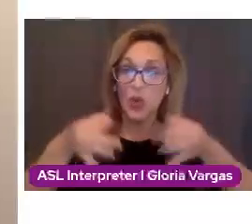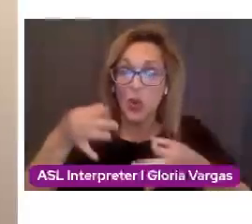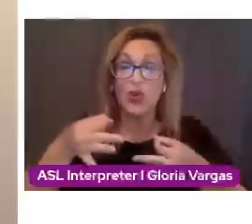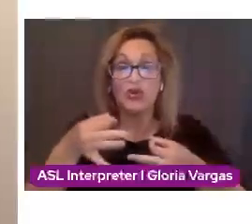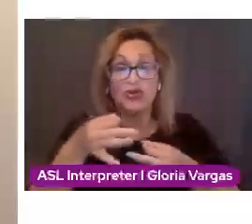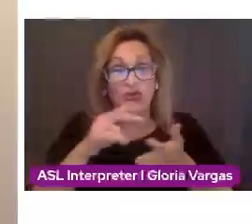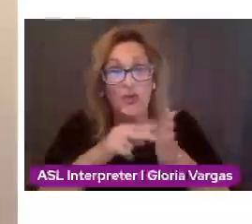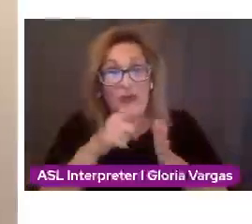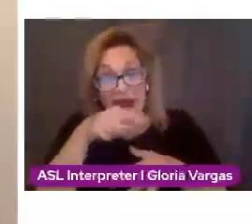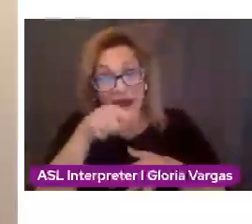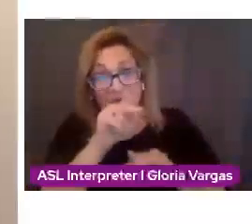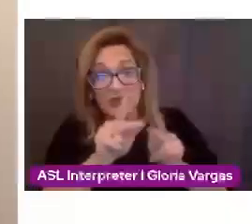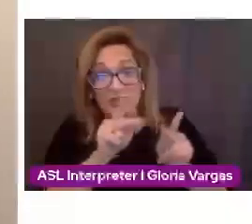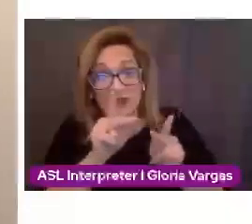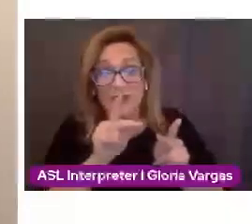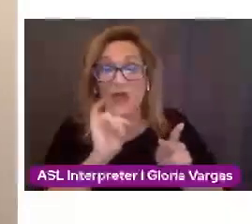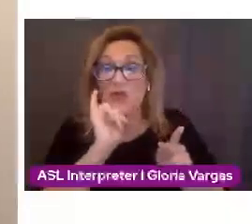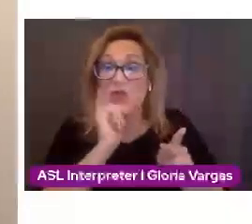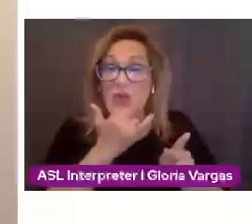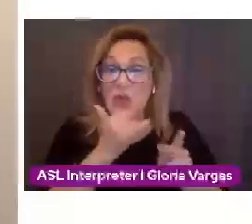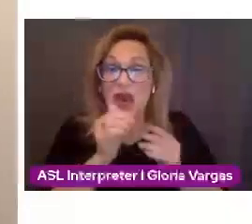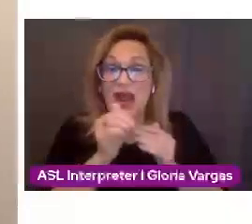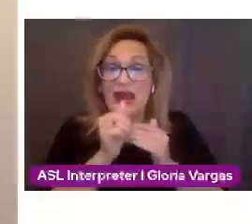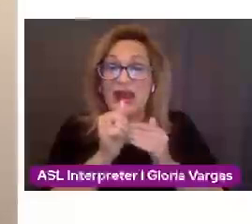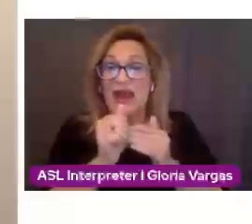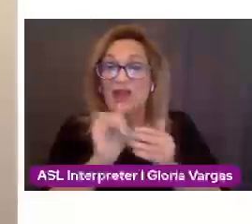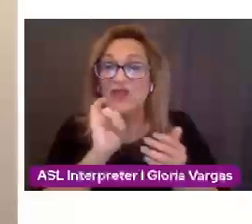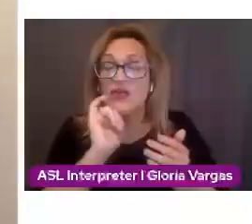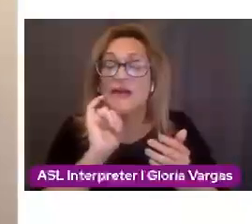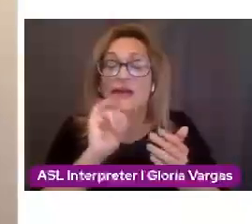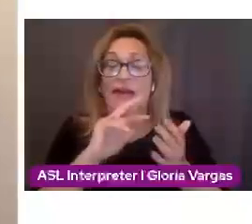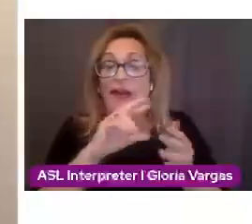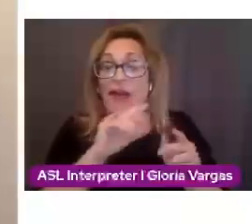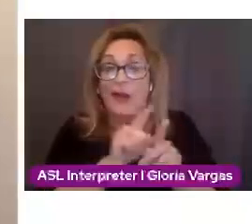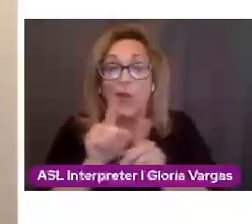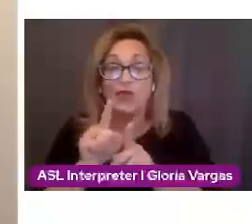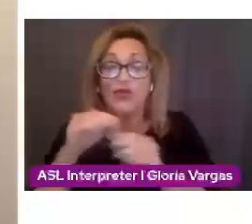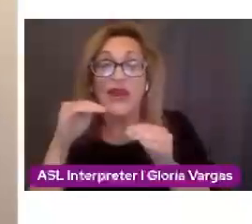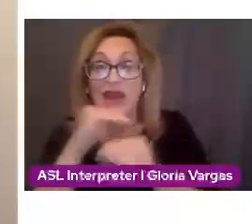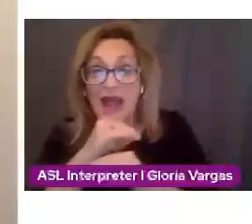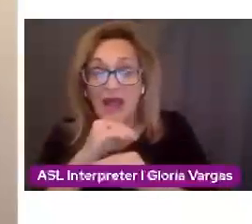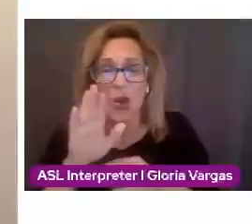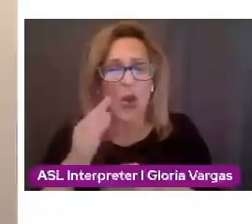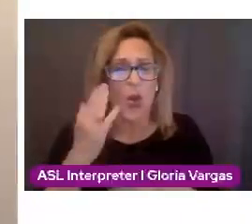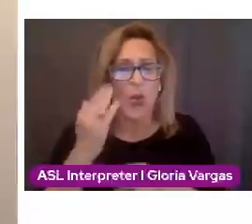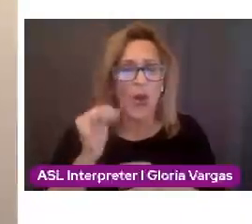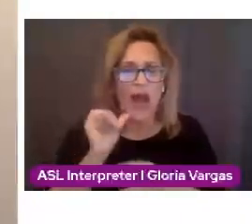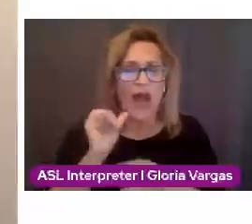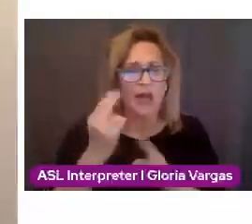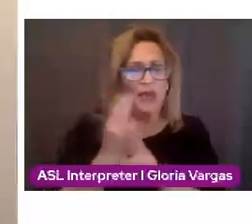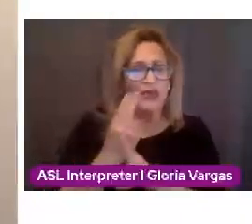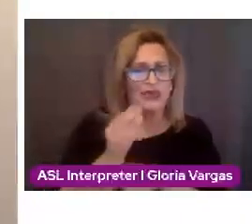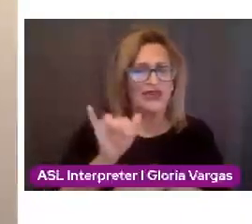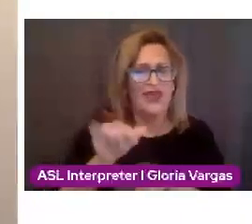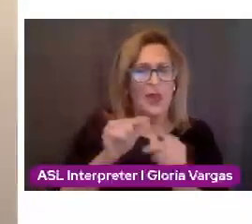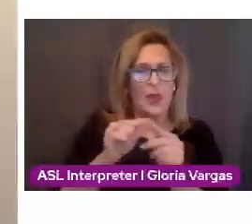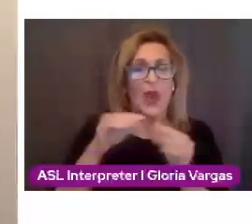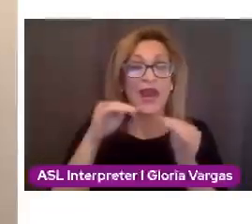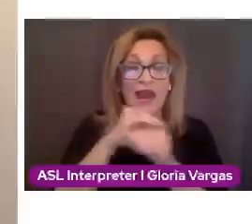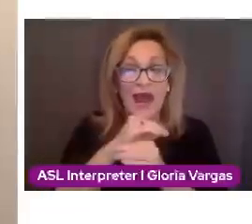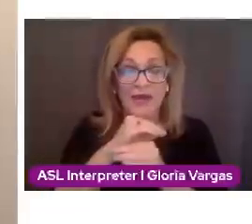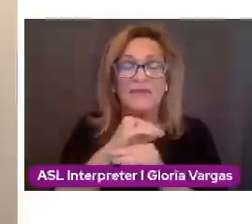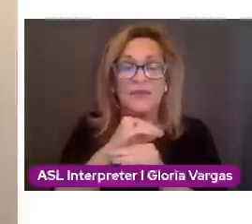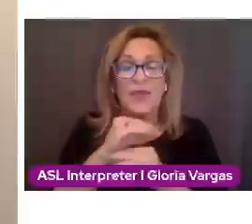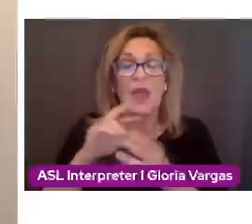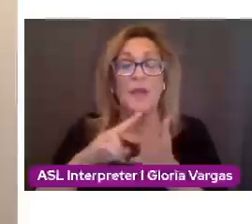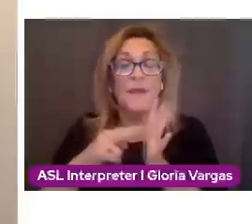And I use the word lie, not just because Roe v. Wade was overturned and they said that it was established